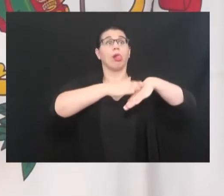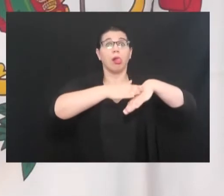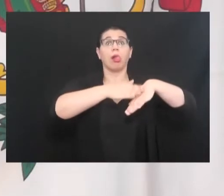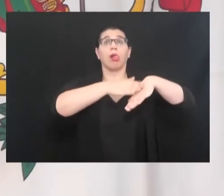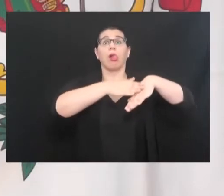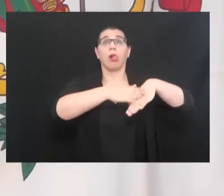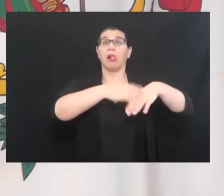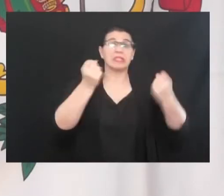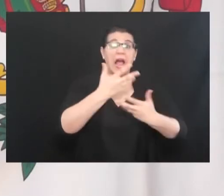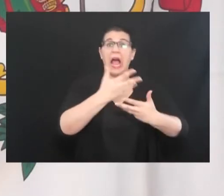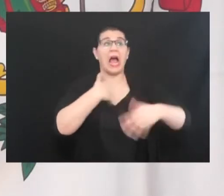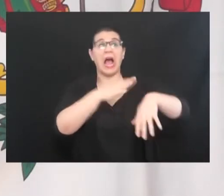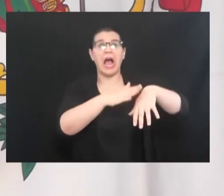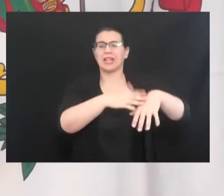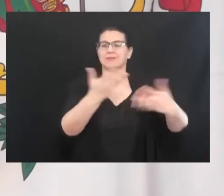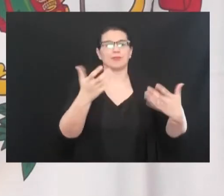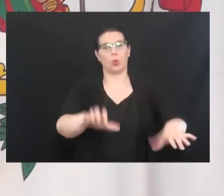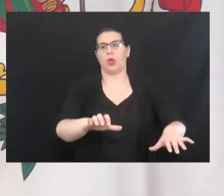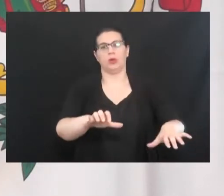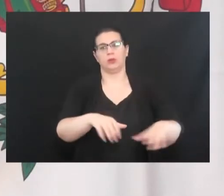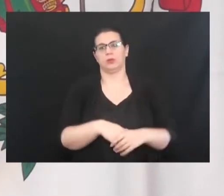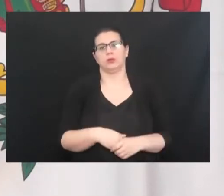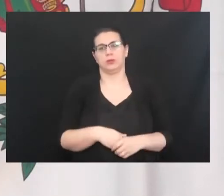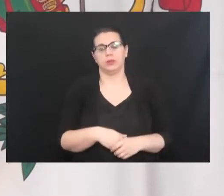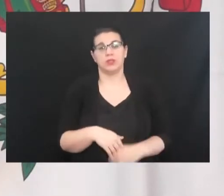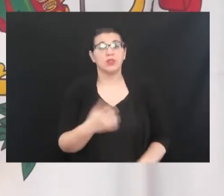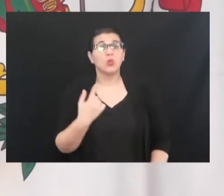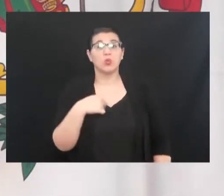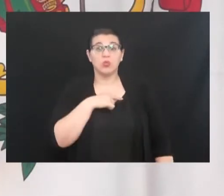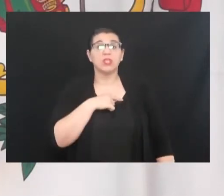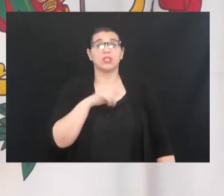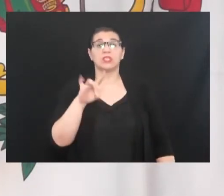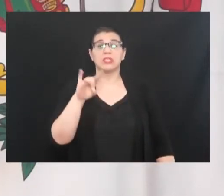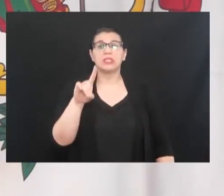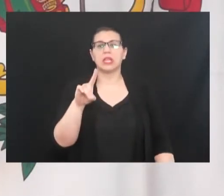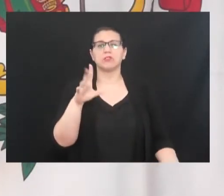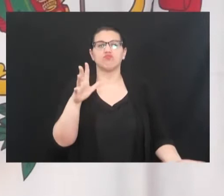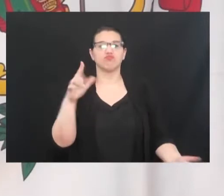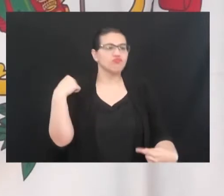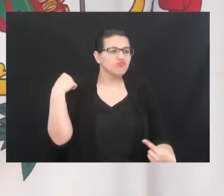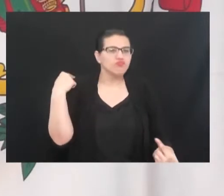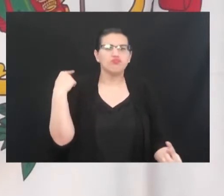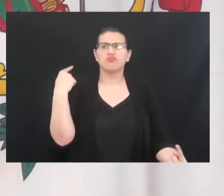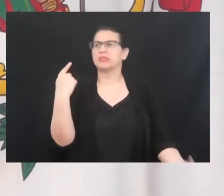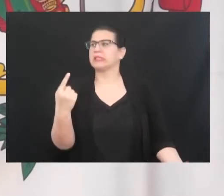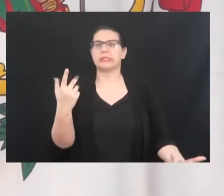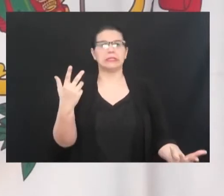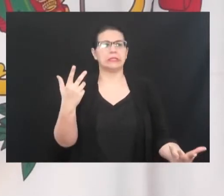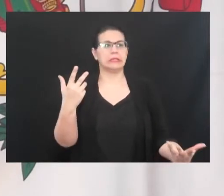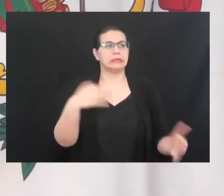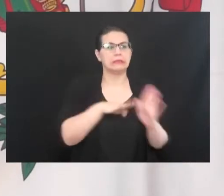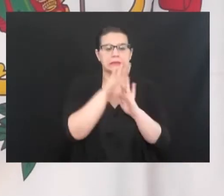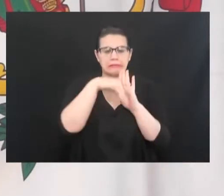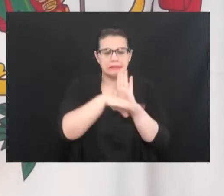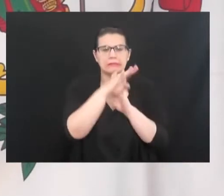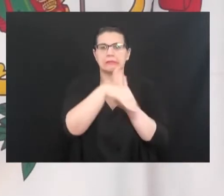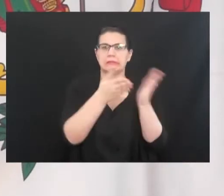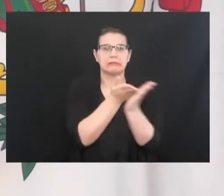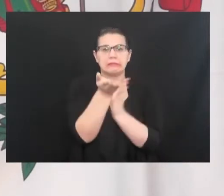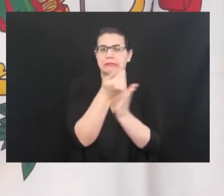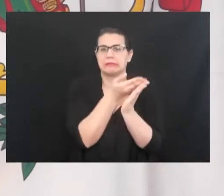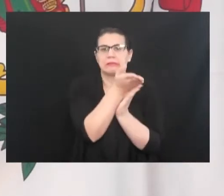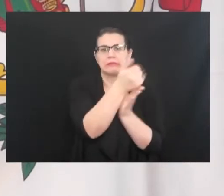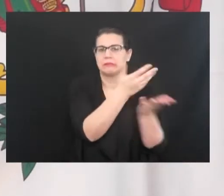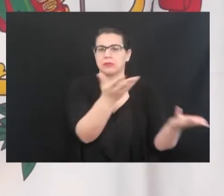through, you know, what and back, and it's been really tough, and you know, wearing the mask and doing